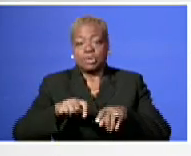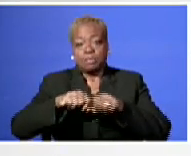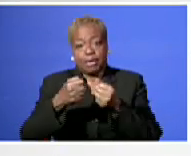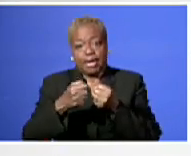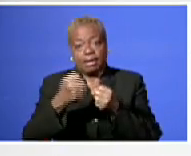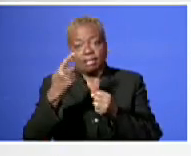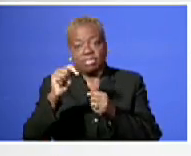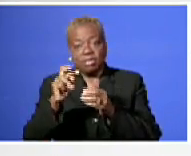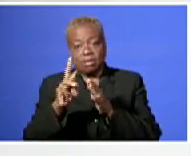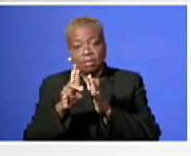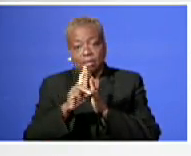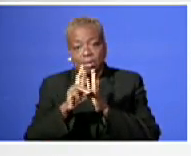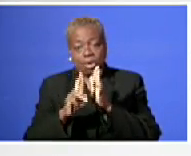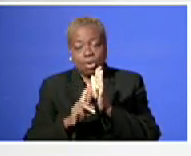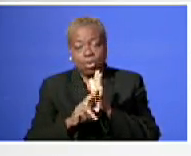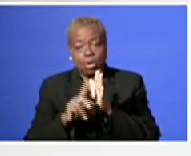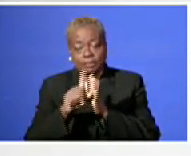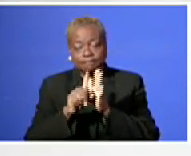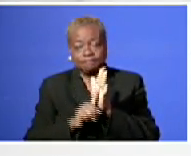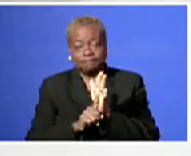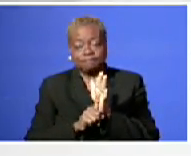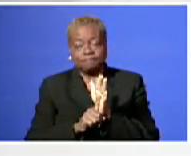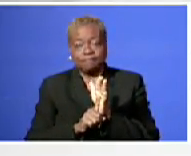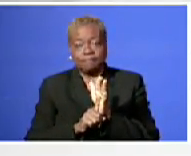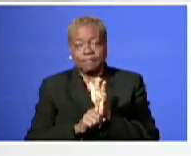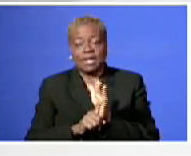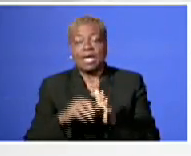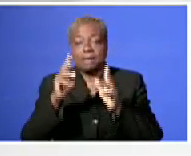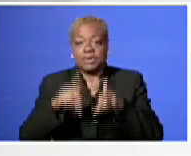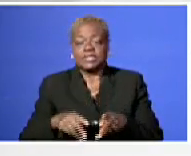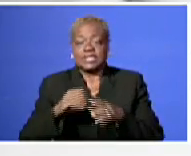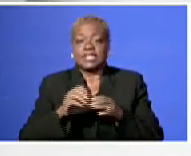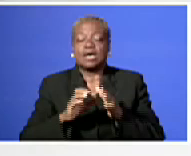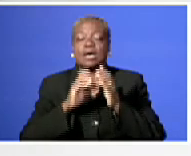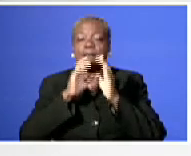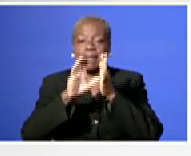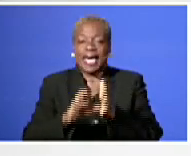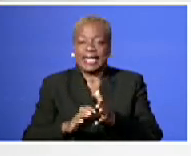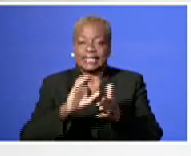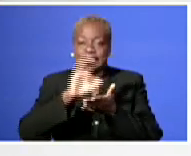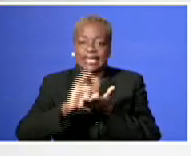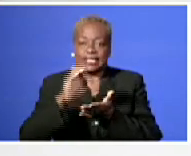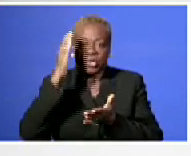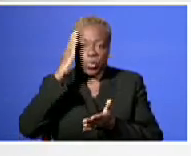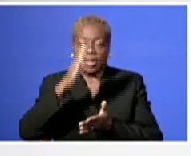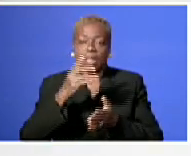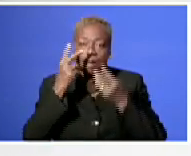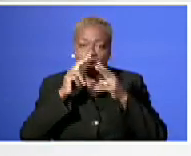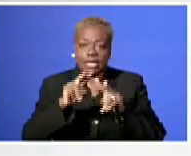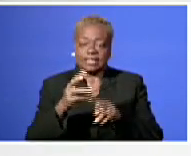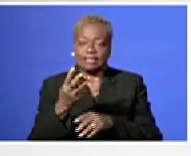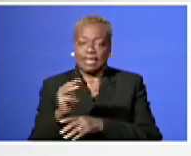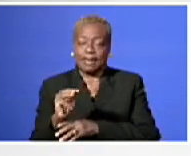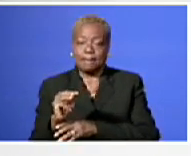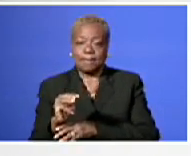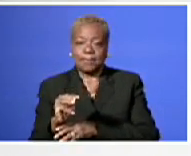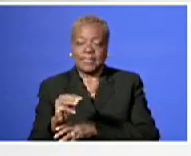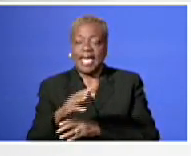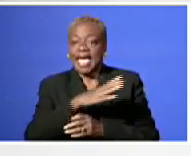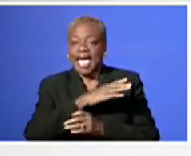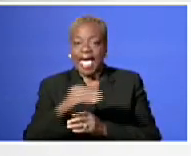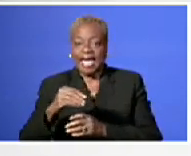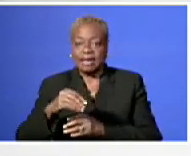breach. But the persons in the command center will be able to monitor them, and there is a